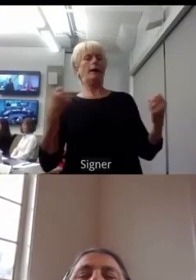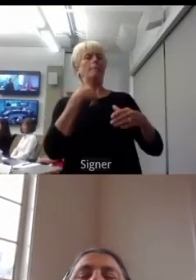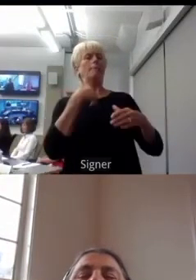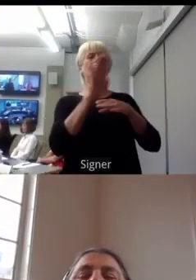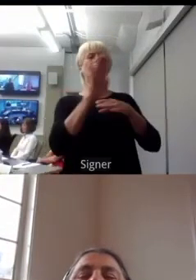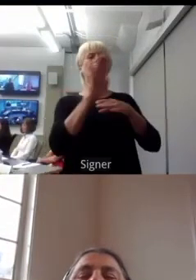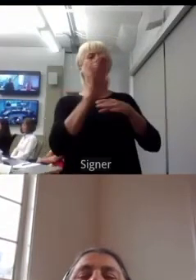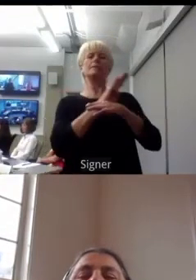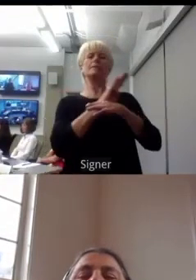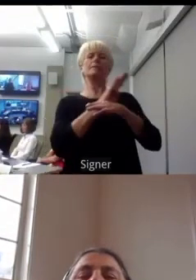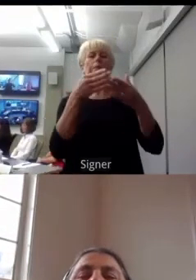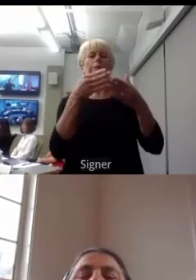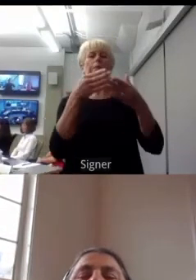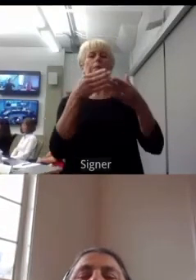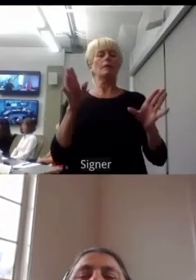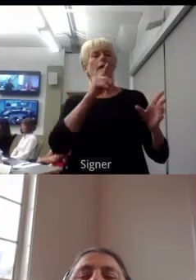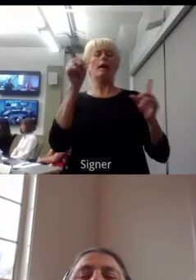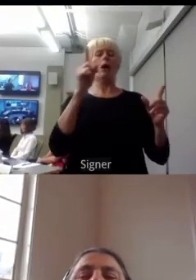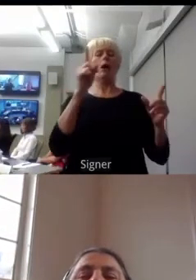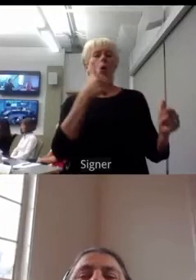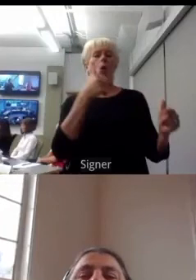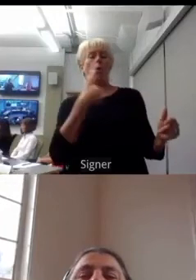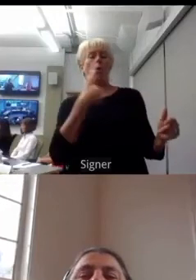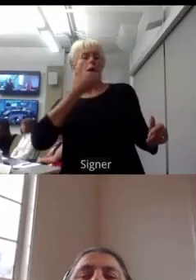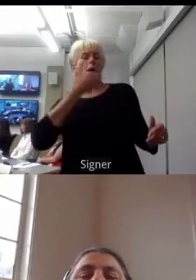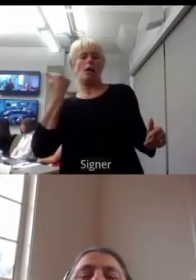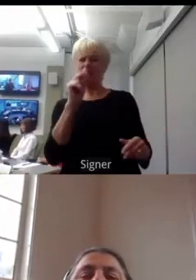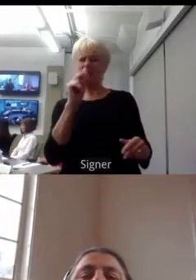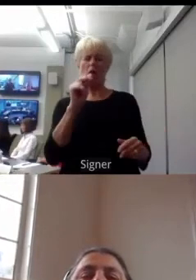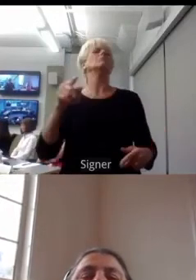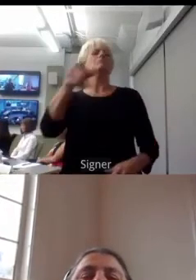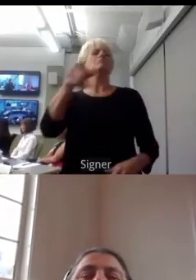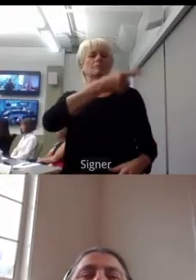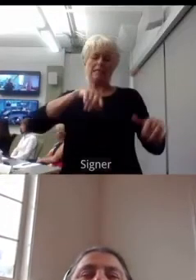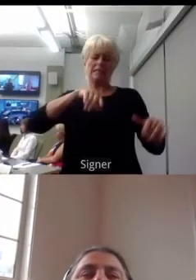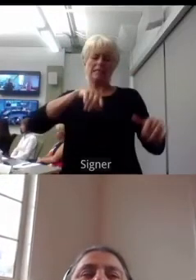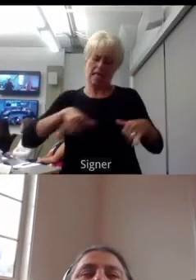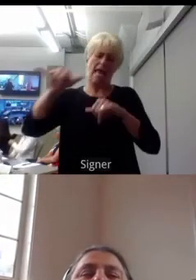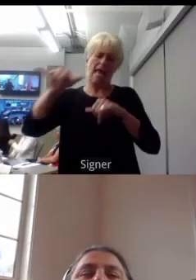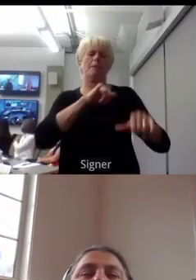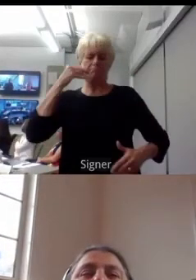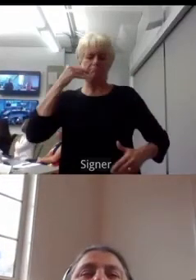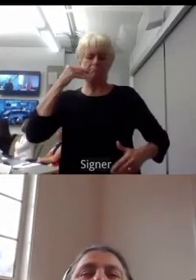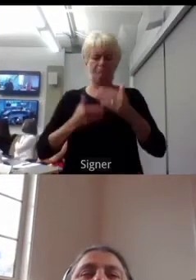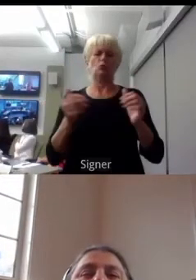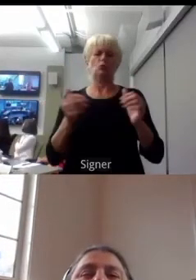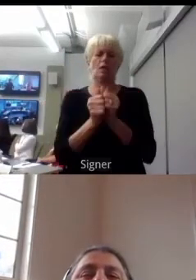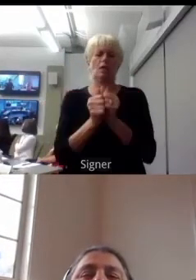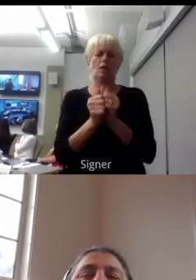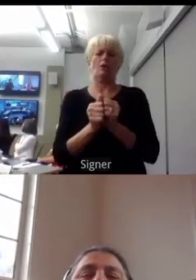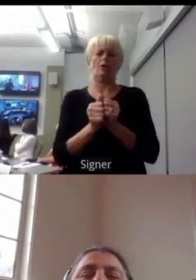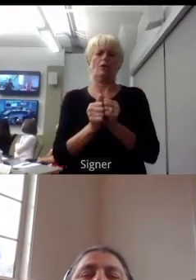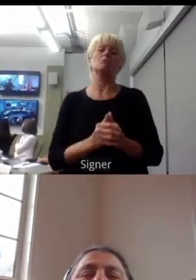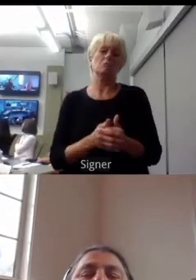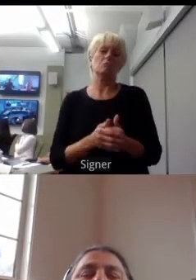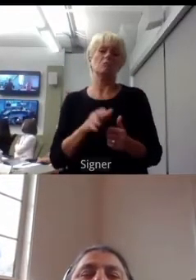this journey together. So those were the major kinds of barriers to getting it done.